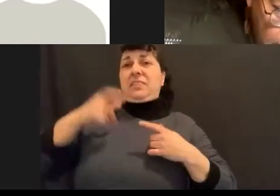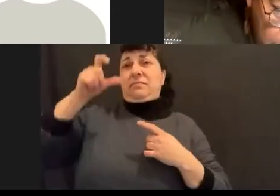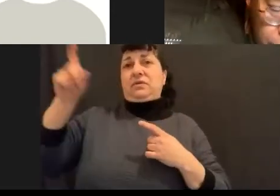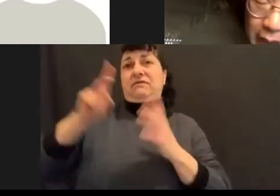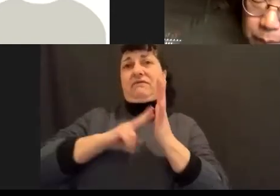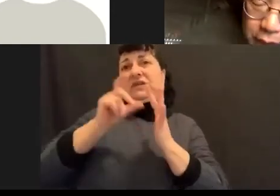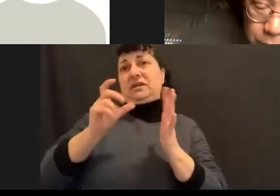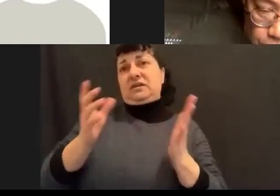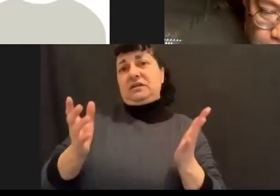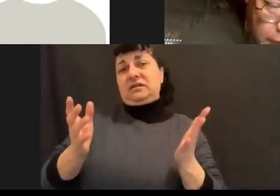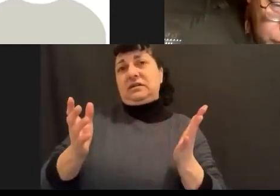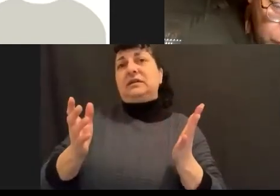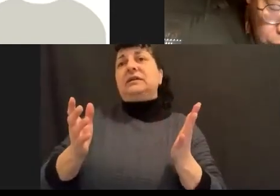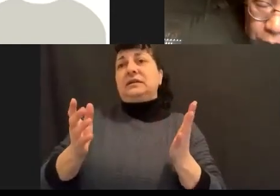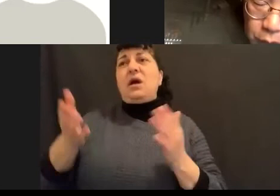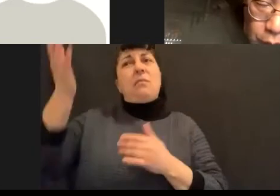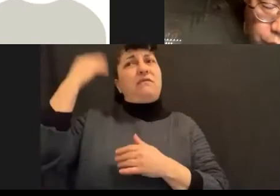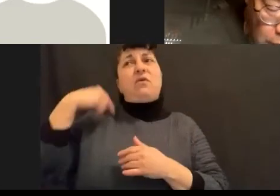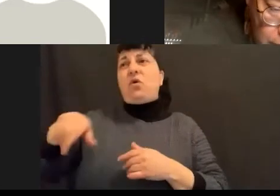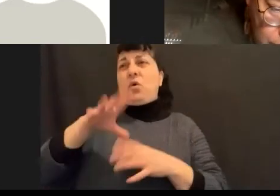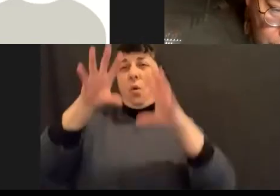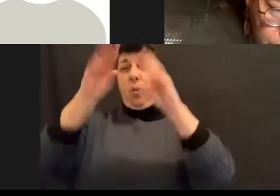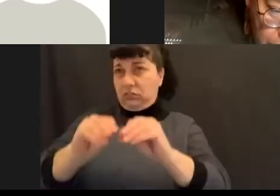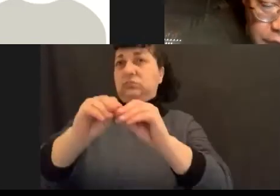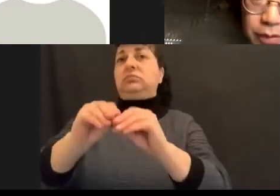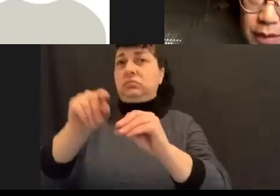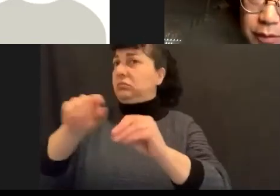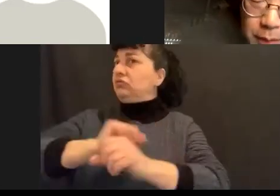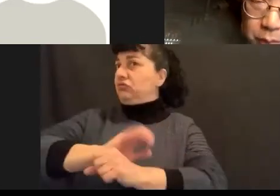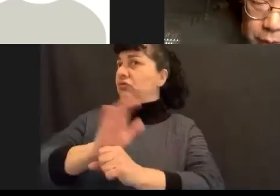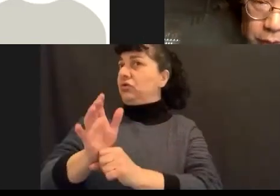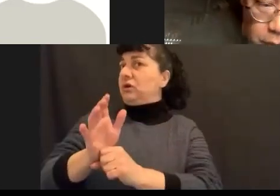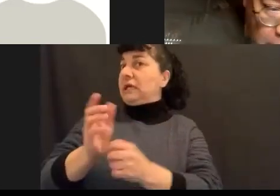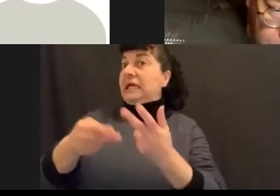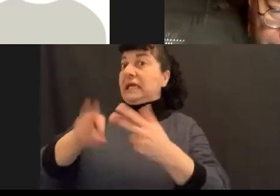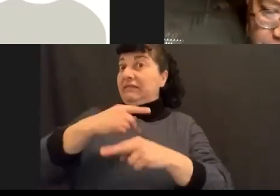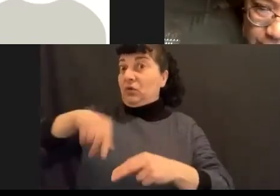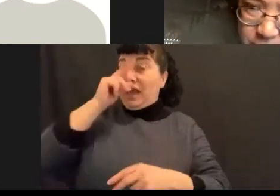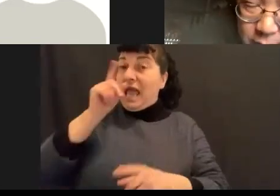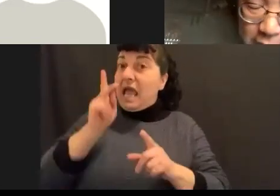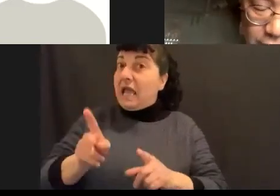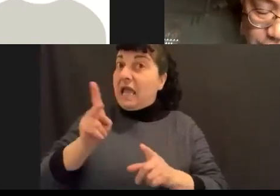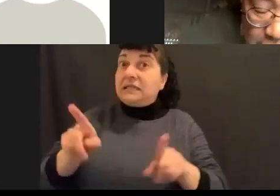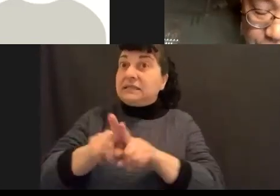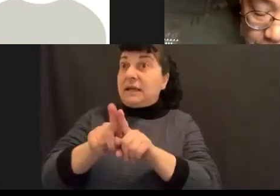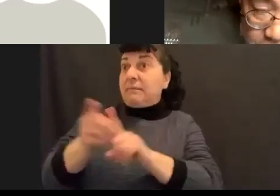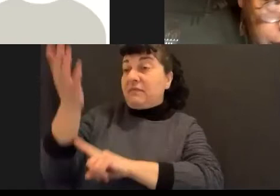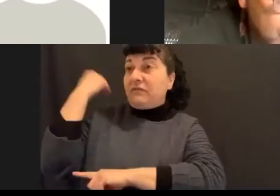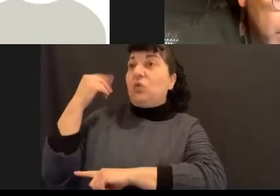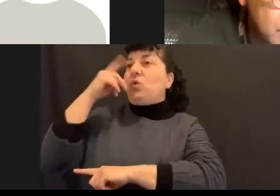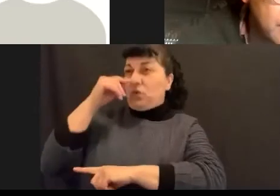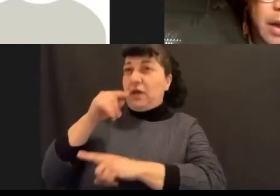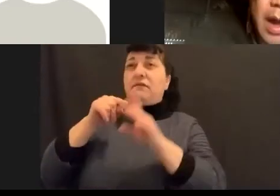of Delta outbreaks before, and if we all follow those directions, then that's the best way for us to be able to get out of that, out of our